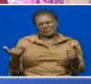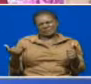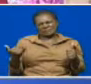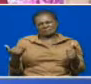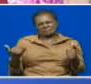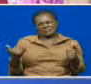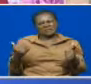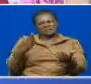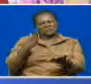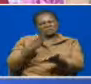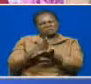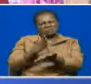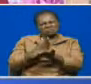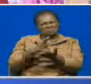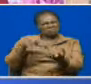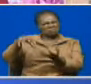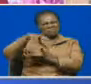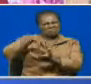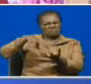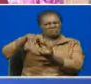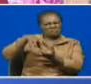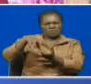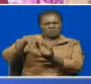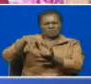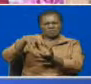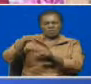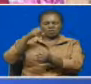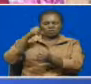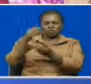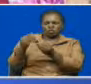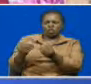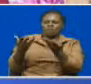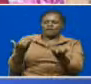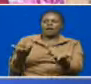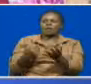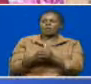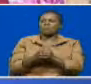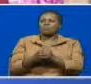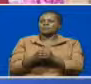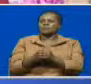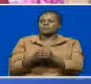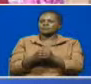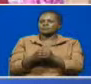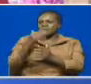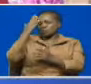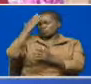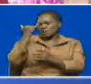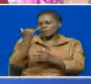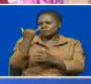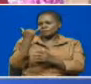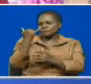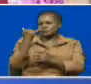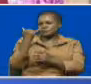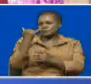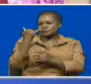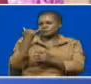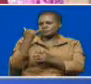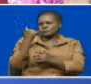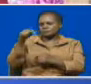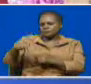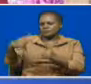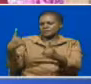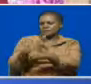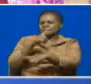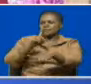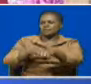is definitely at a crossroad. How do we work towards a solution, considering the fact that this is a